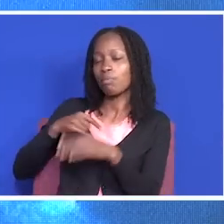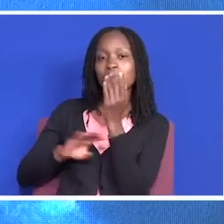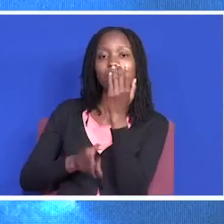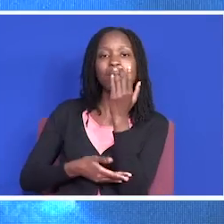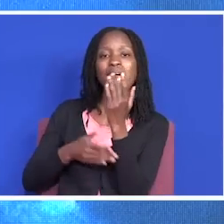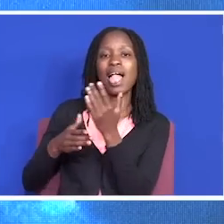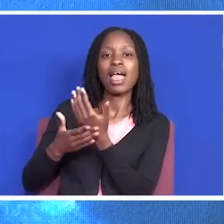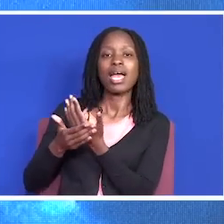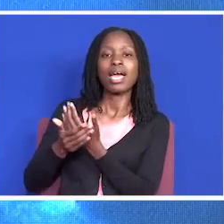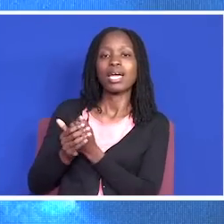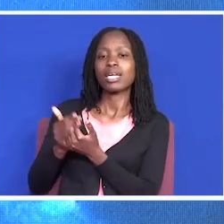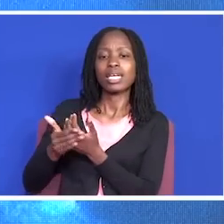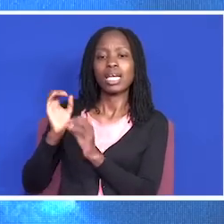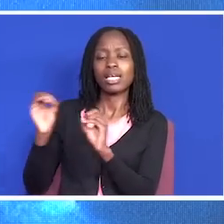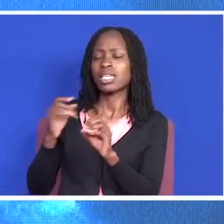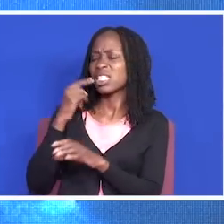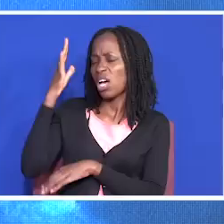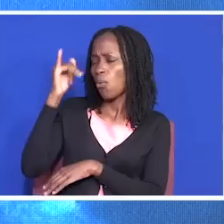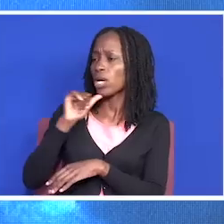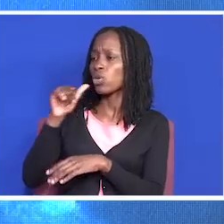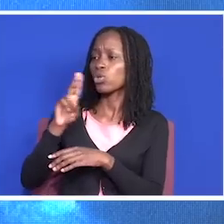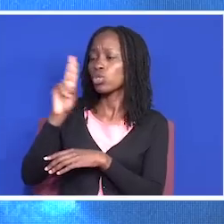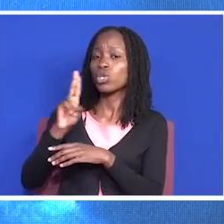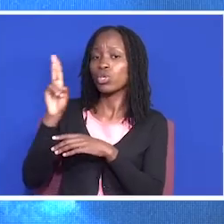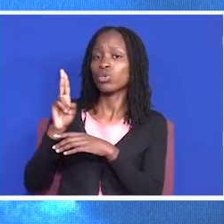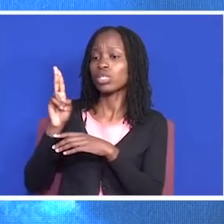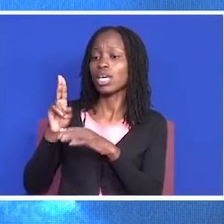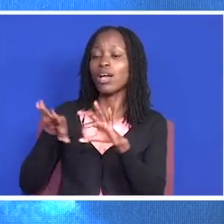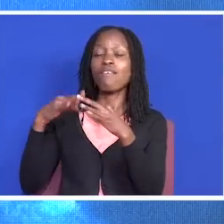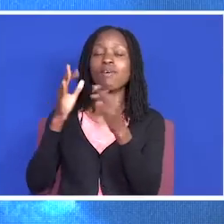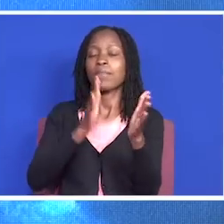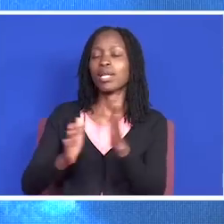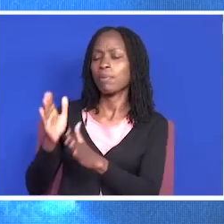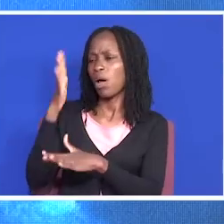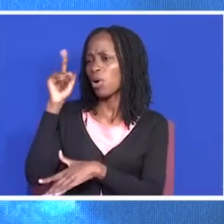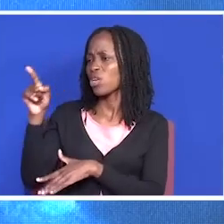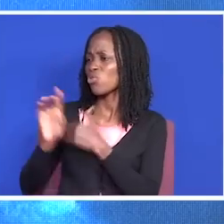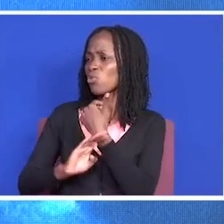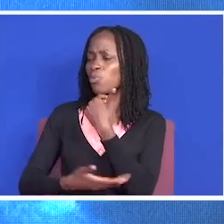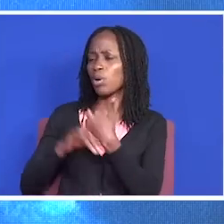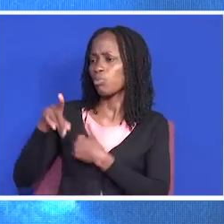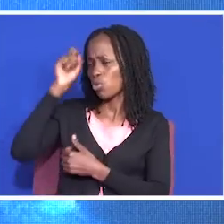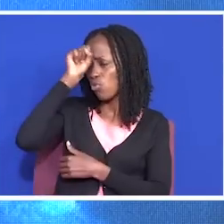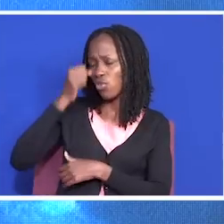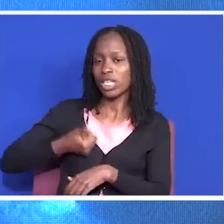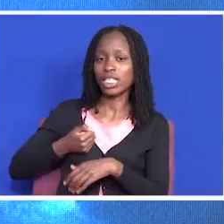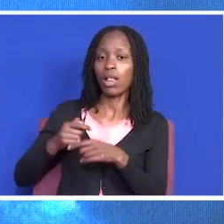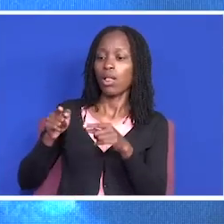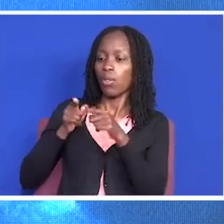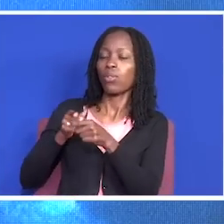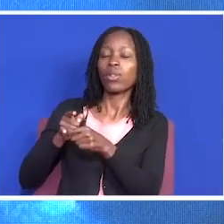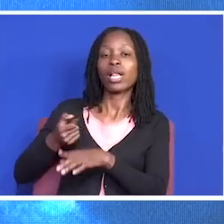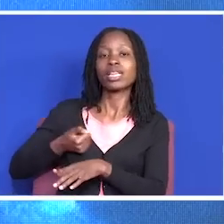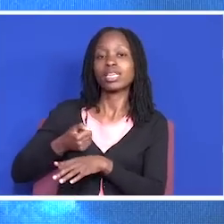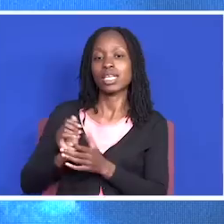business. Why didn't you use the gadgets for family planning? How did you end up pregnant? Are you a foolish girl? He's quarreled,